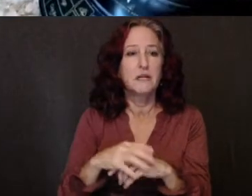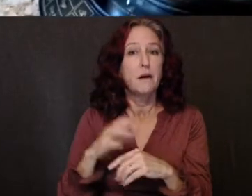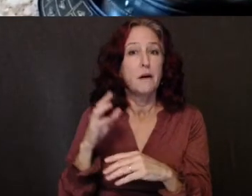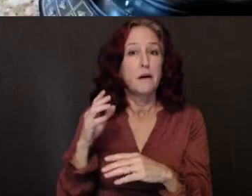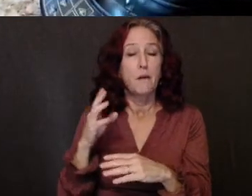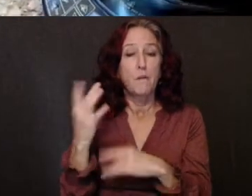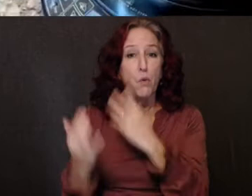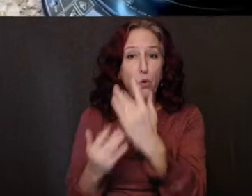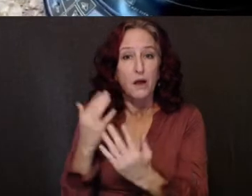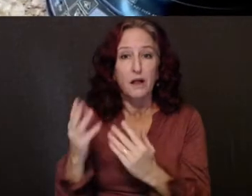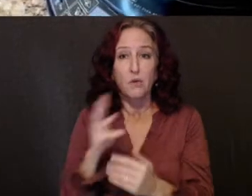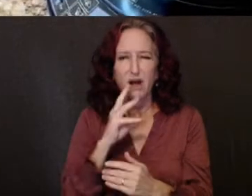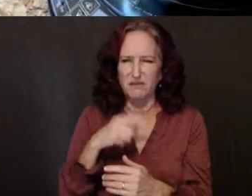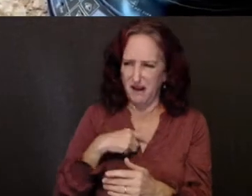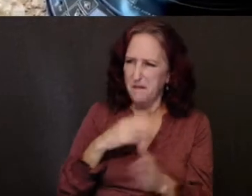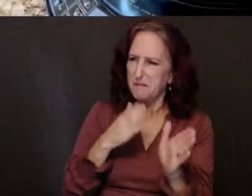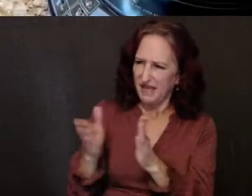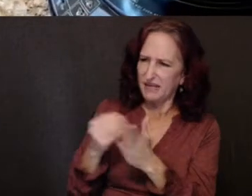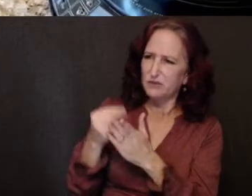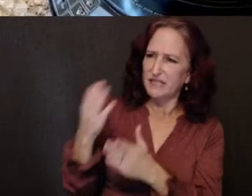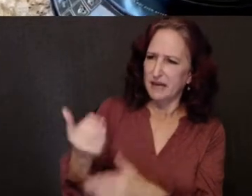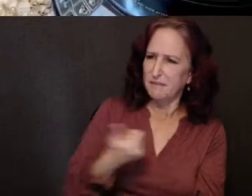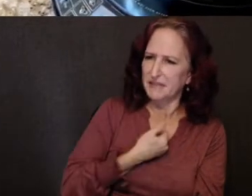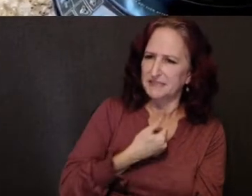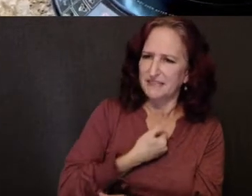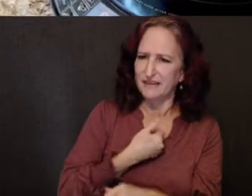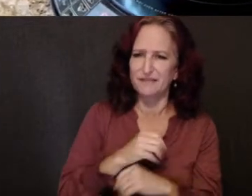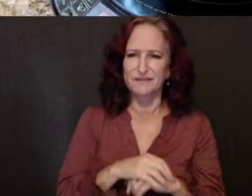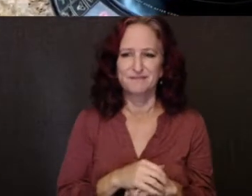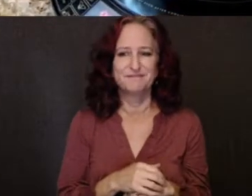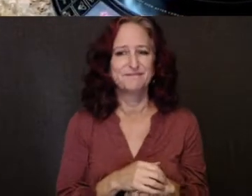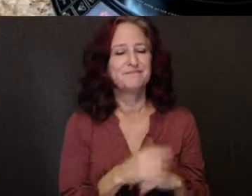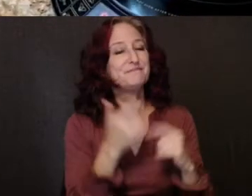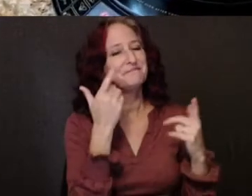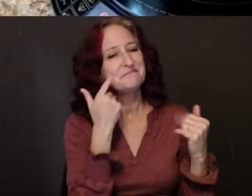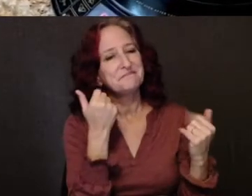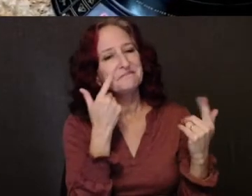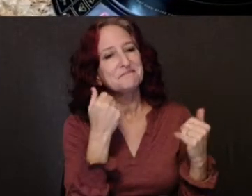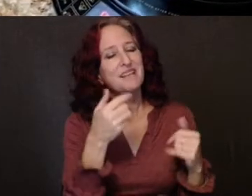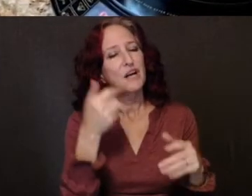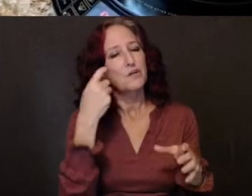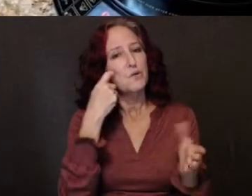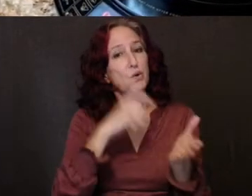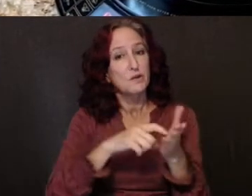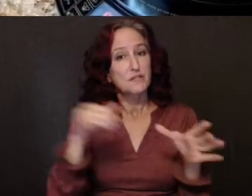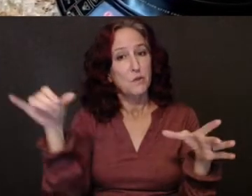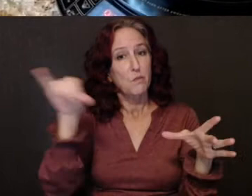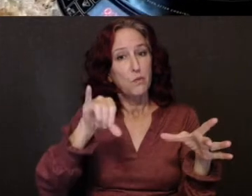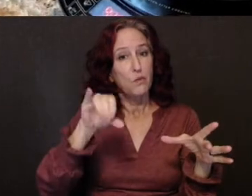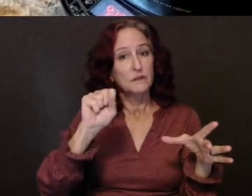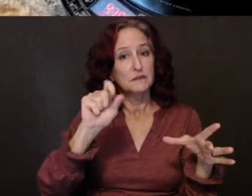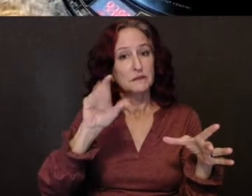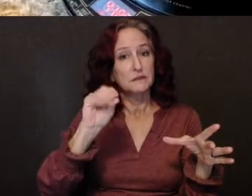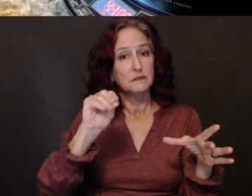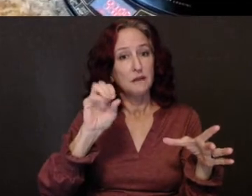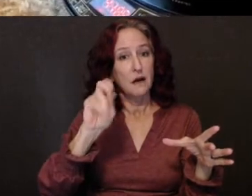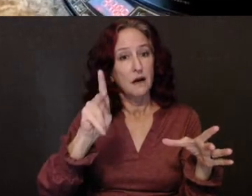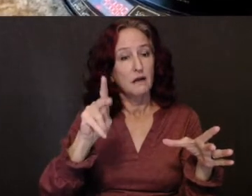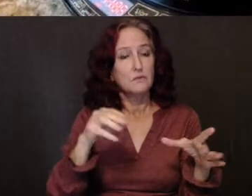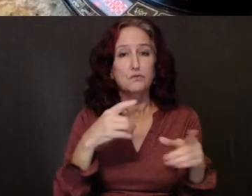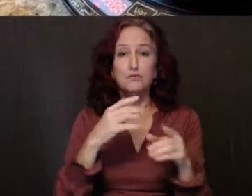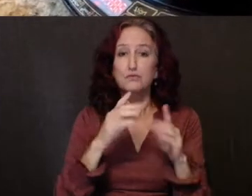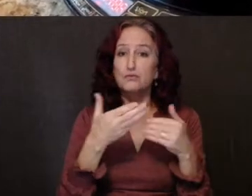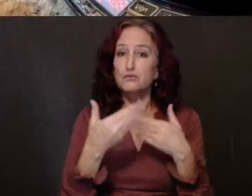really, really good and fast. Gets hot like almost instantly of boiling water, and I'm not gonna get one of these suckers.